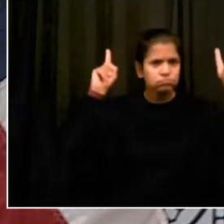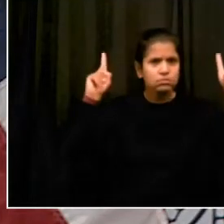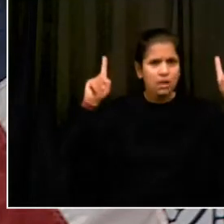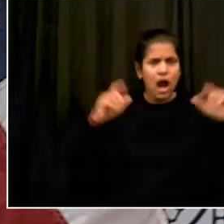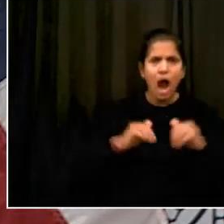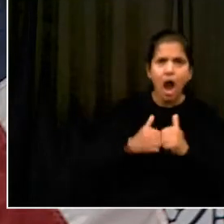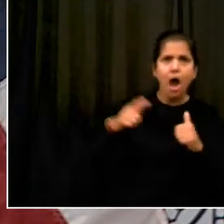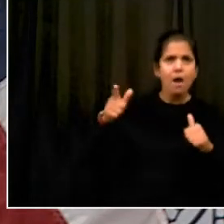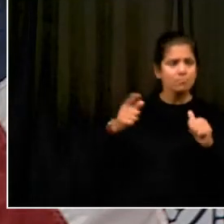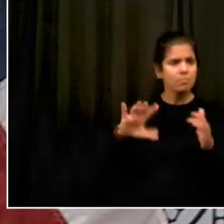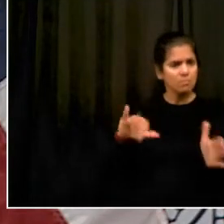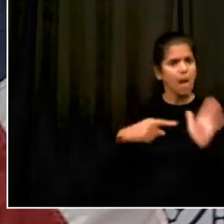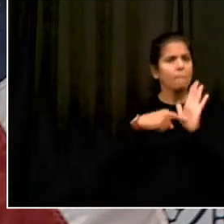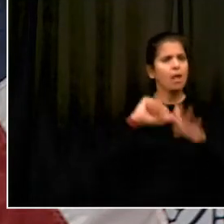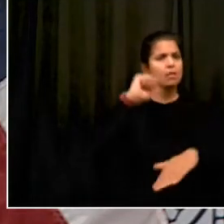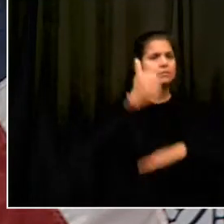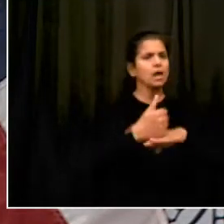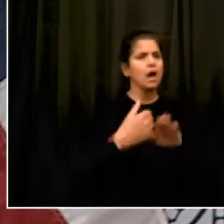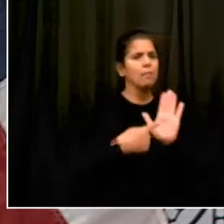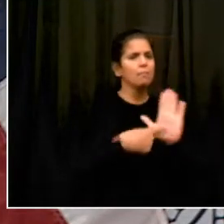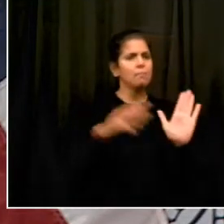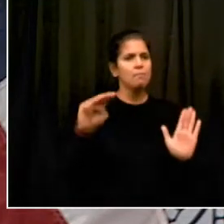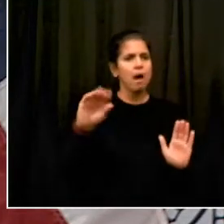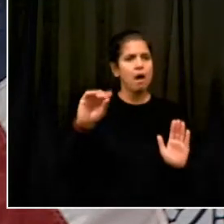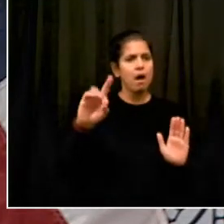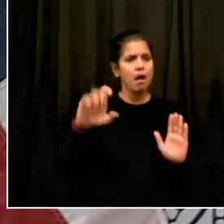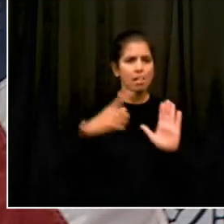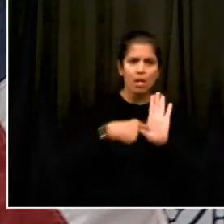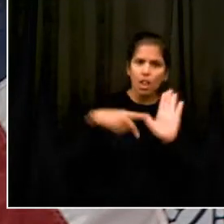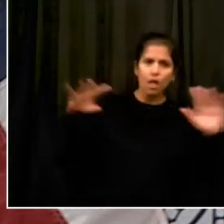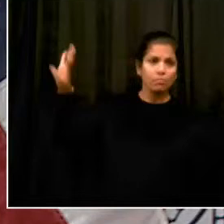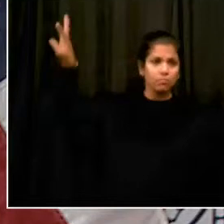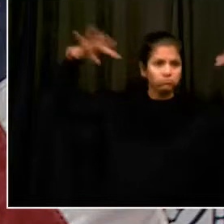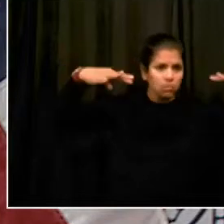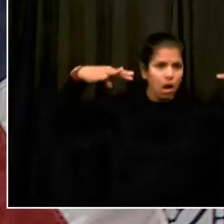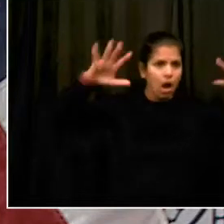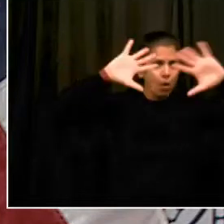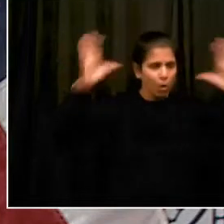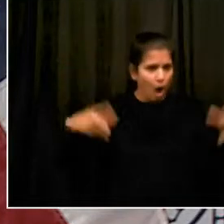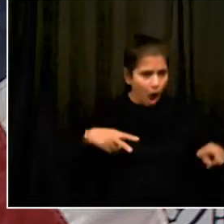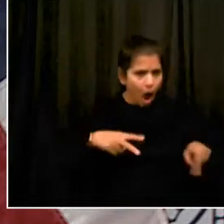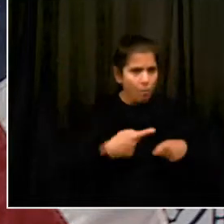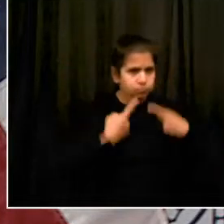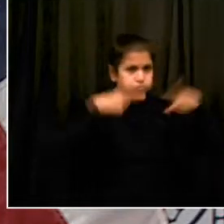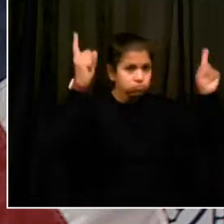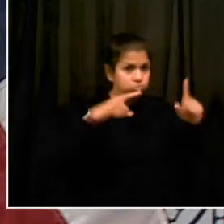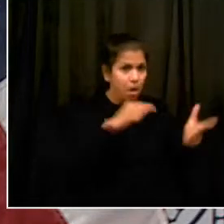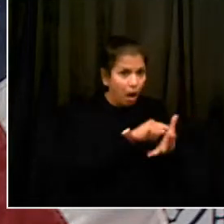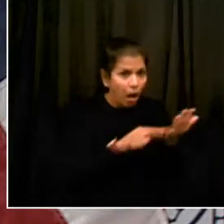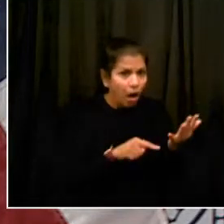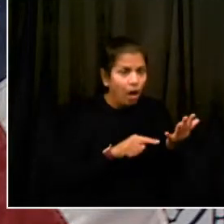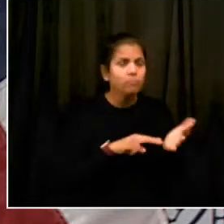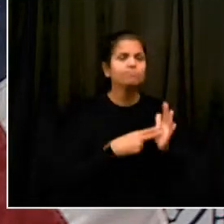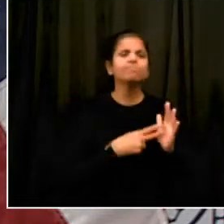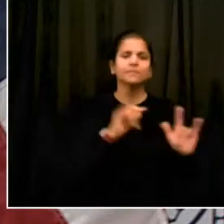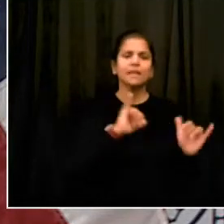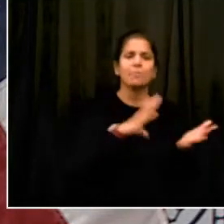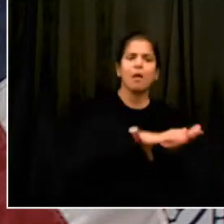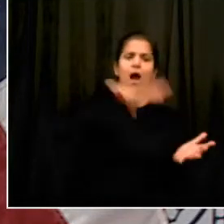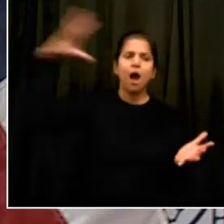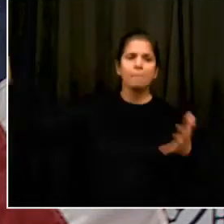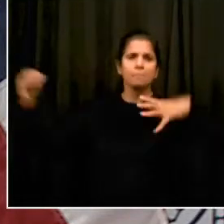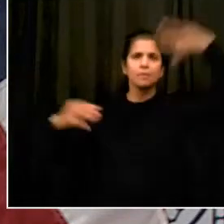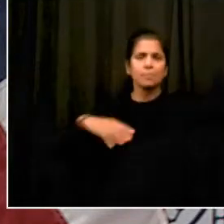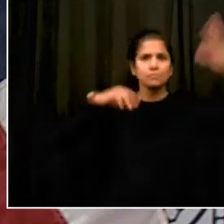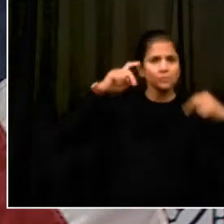work immediately of resetting the entire equation and trying to determine a path that would be sustainable. Regardless of the